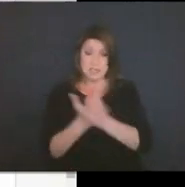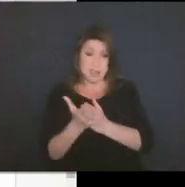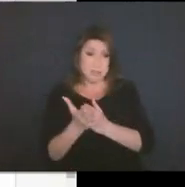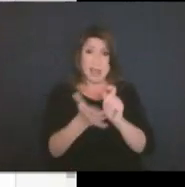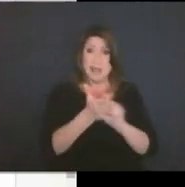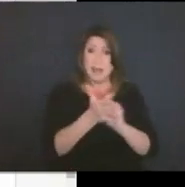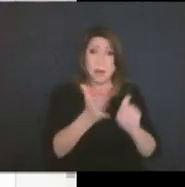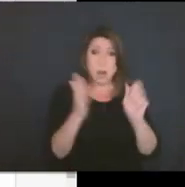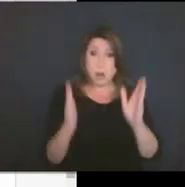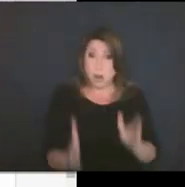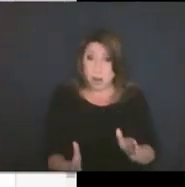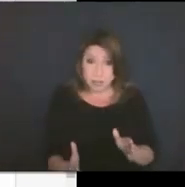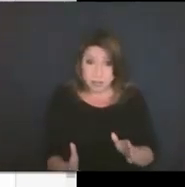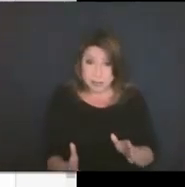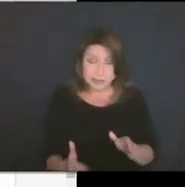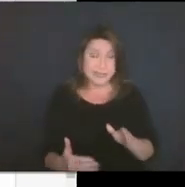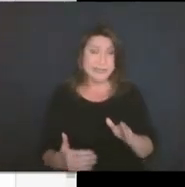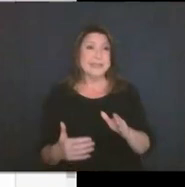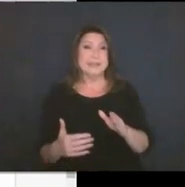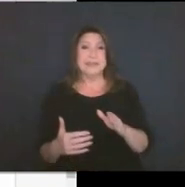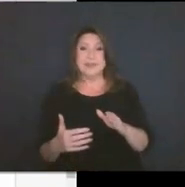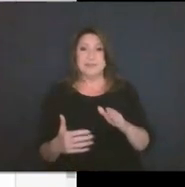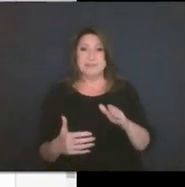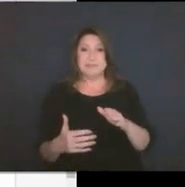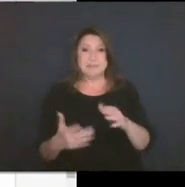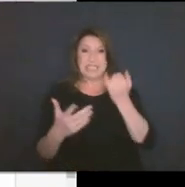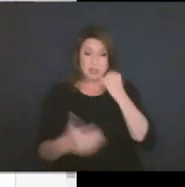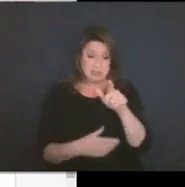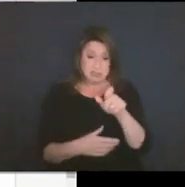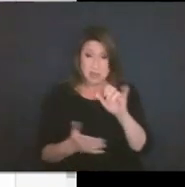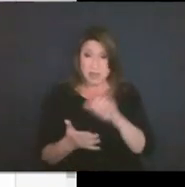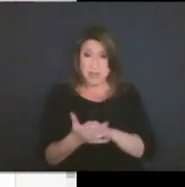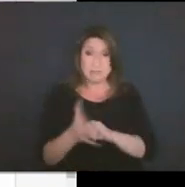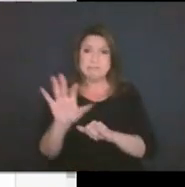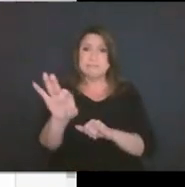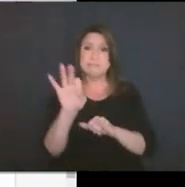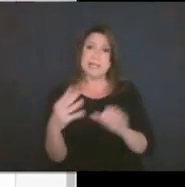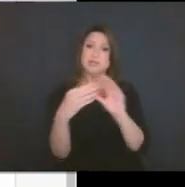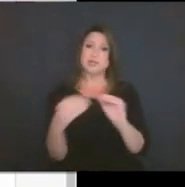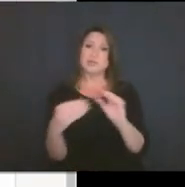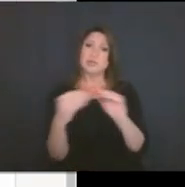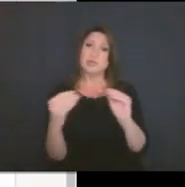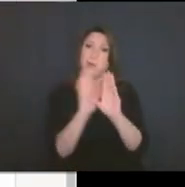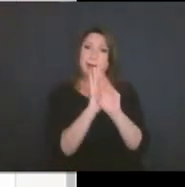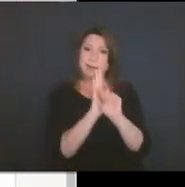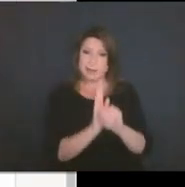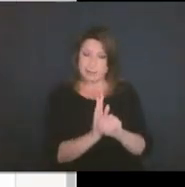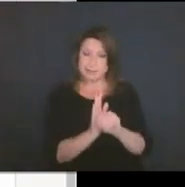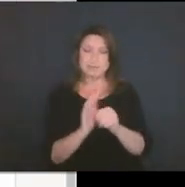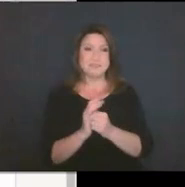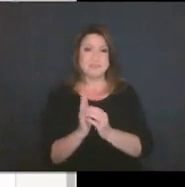by other authors. So you just click on that and you will have access to those